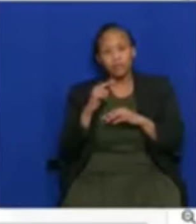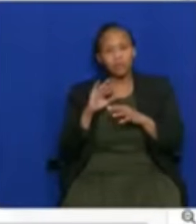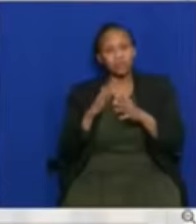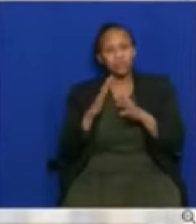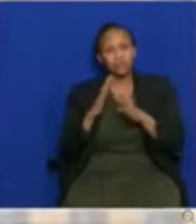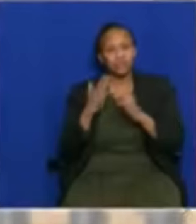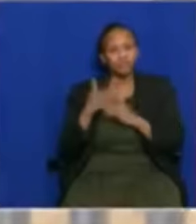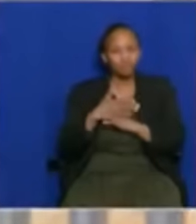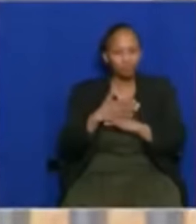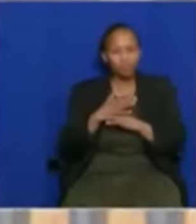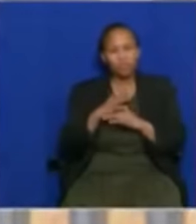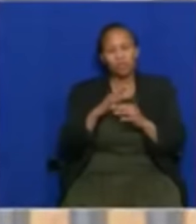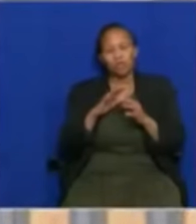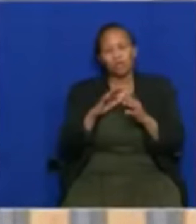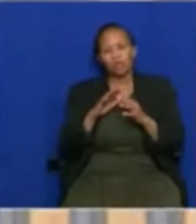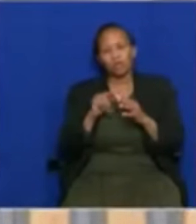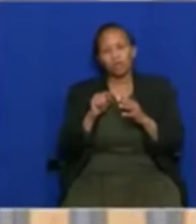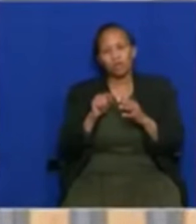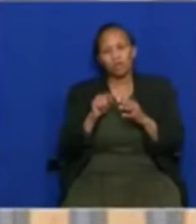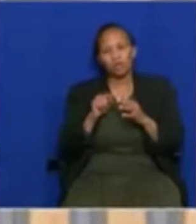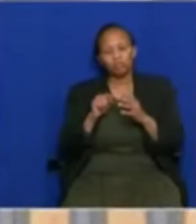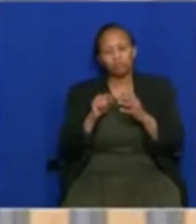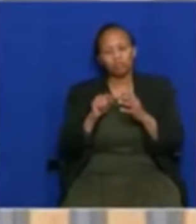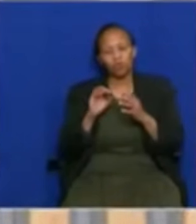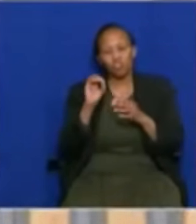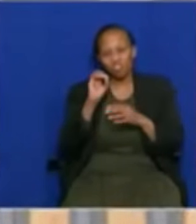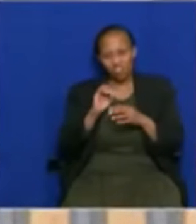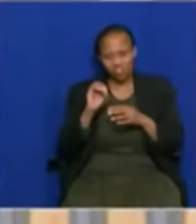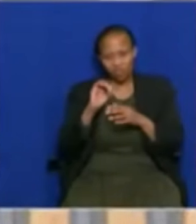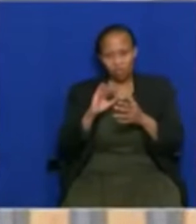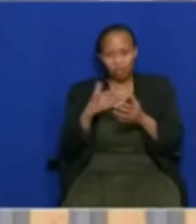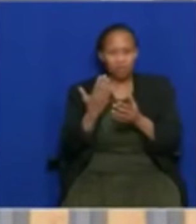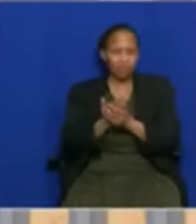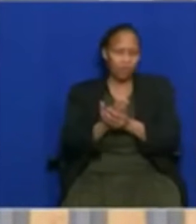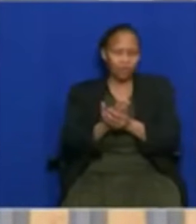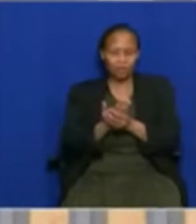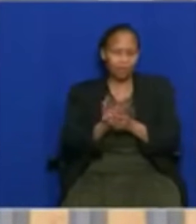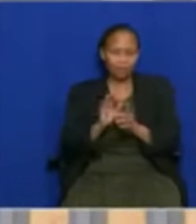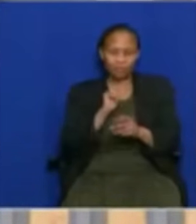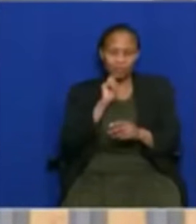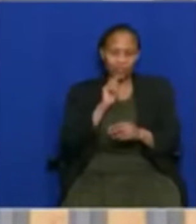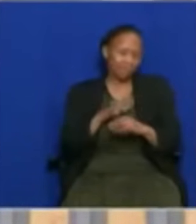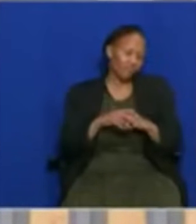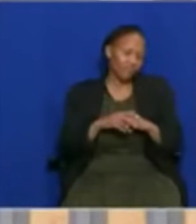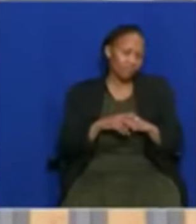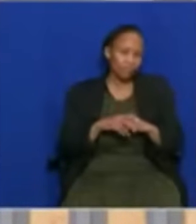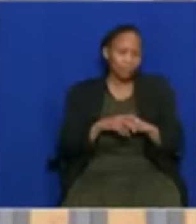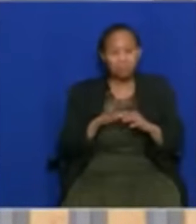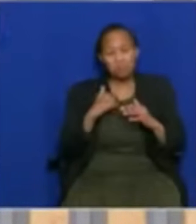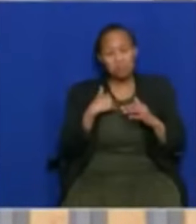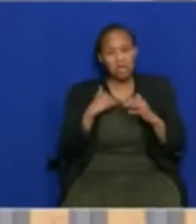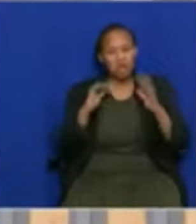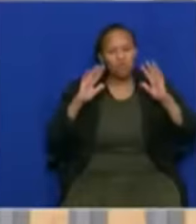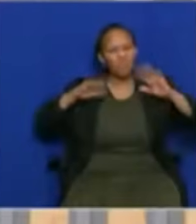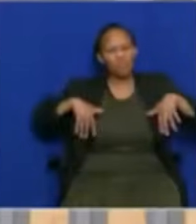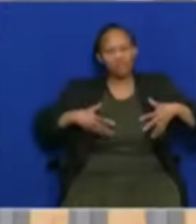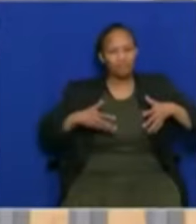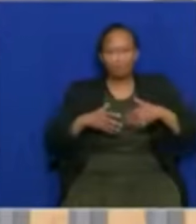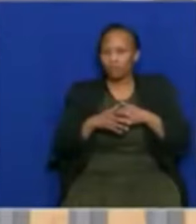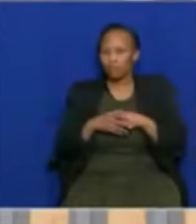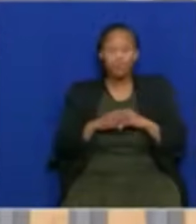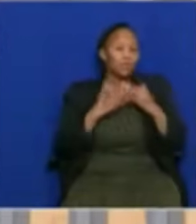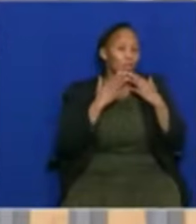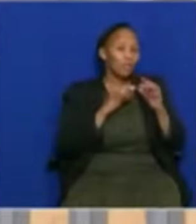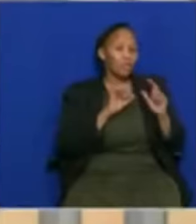think I'm going to leave it there. Thank you, sir. Thank you, Commissioner. But I just want to respond. It's